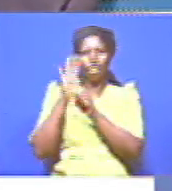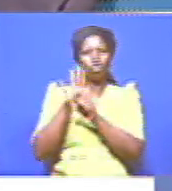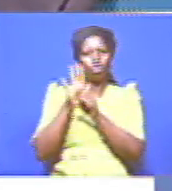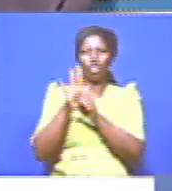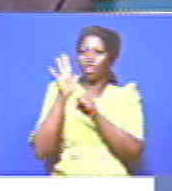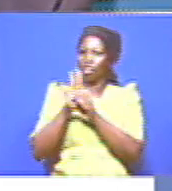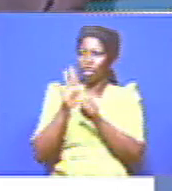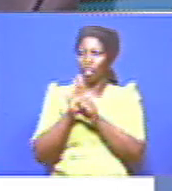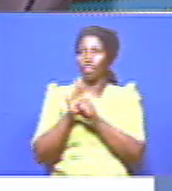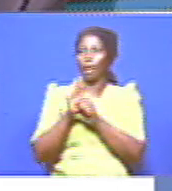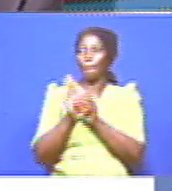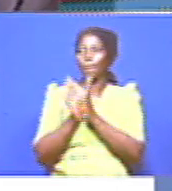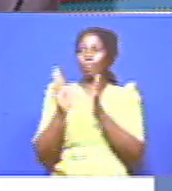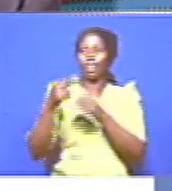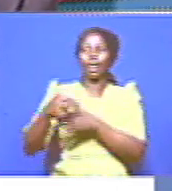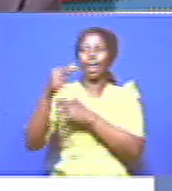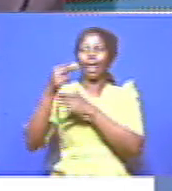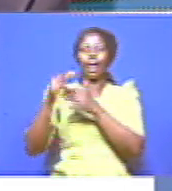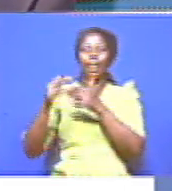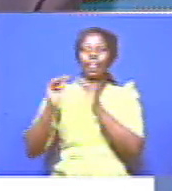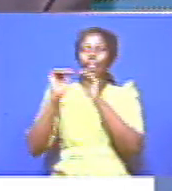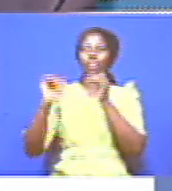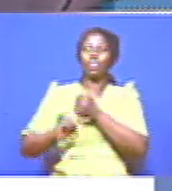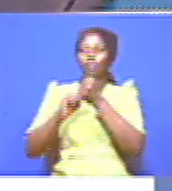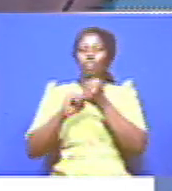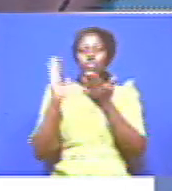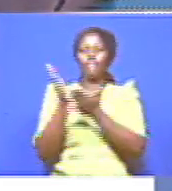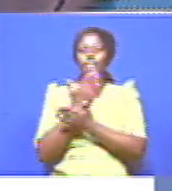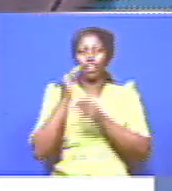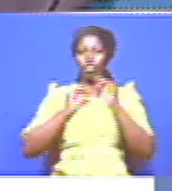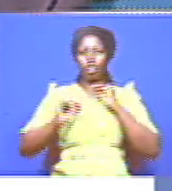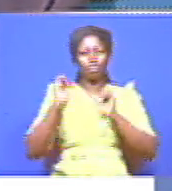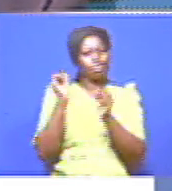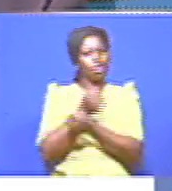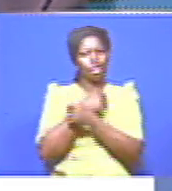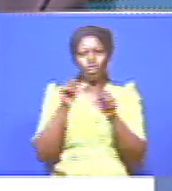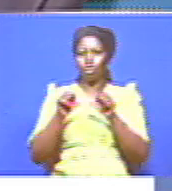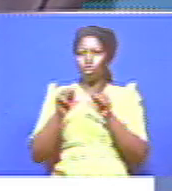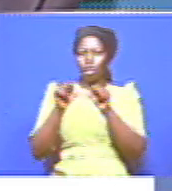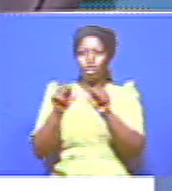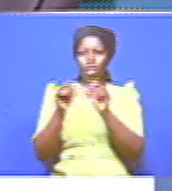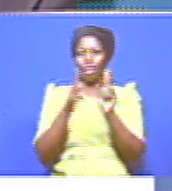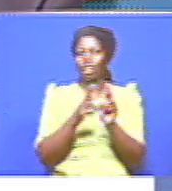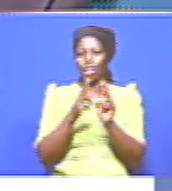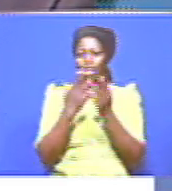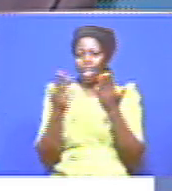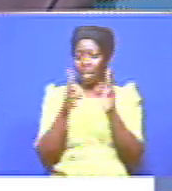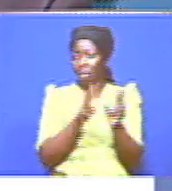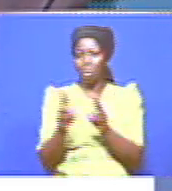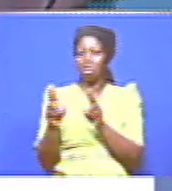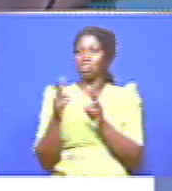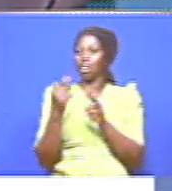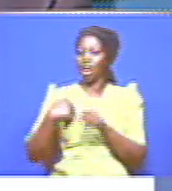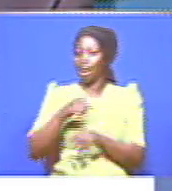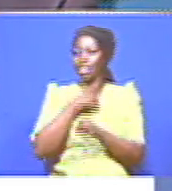mean, the high level support for the mm-hmm. fight against corruption. Mm-hmm. We cannot really continue things as usual. Mm-hmm. We are losing a lot